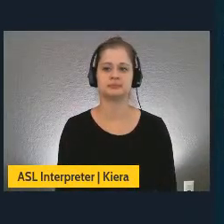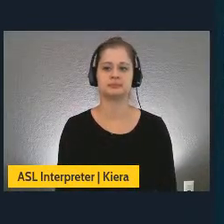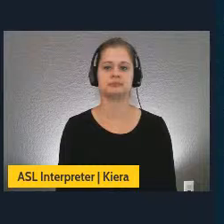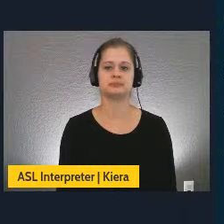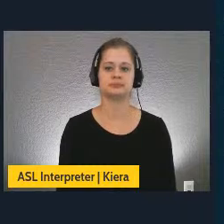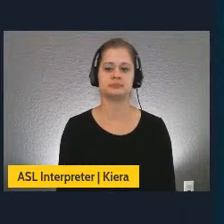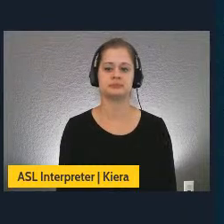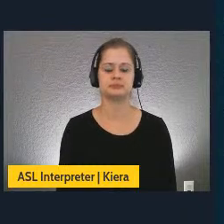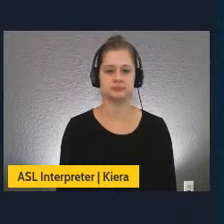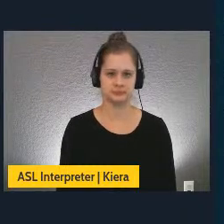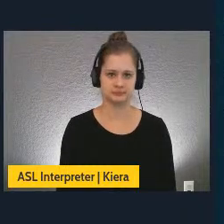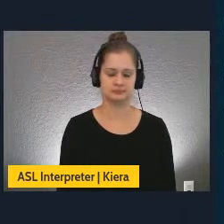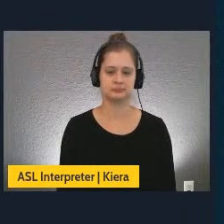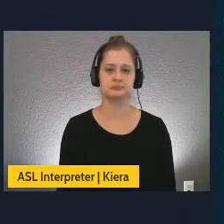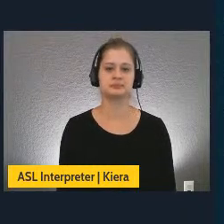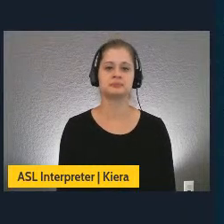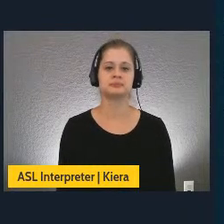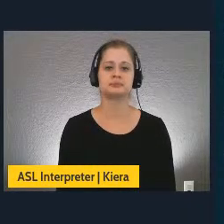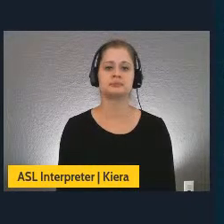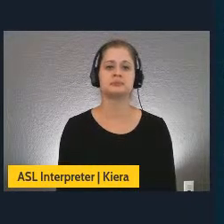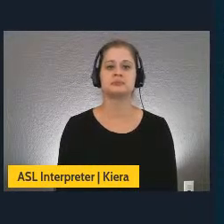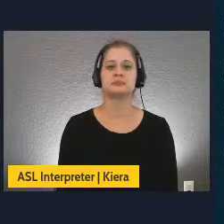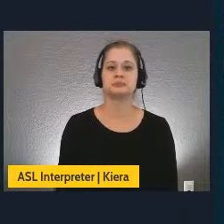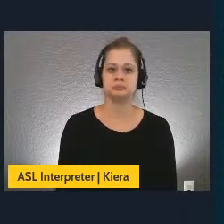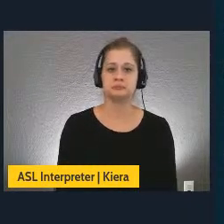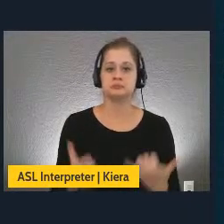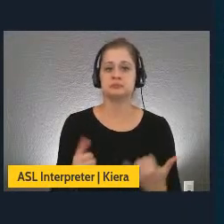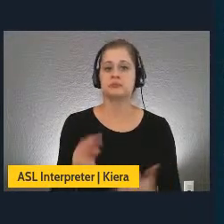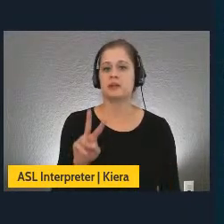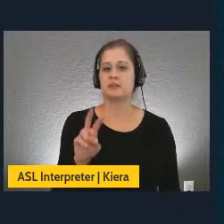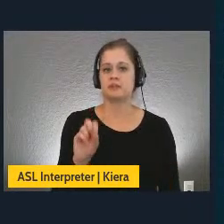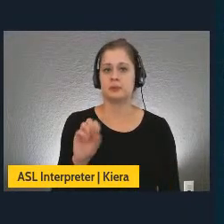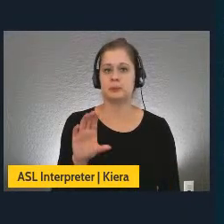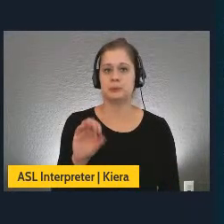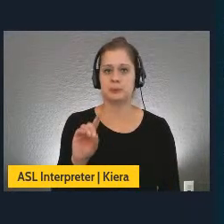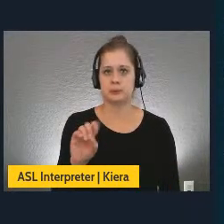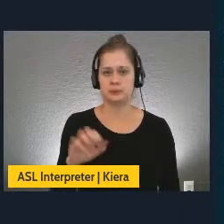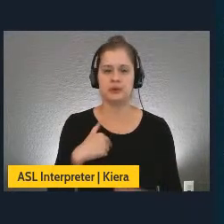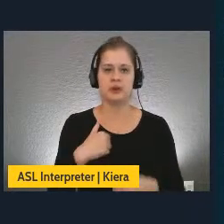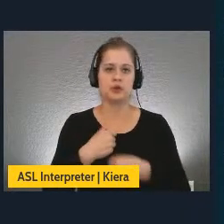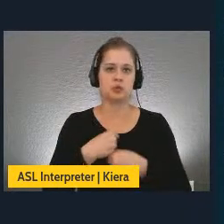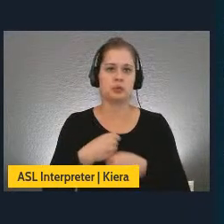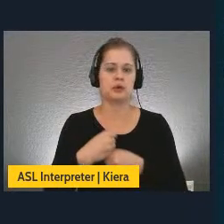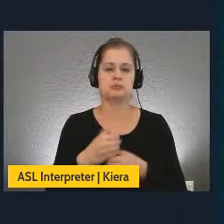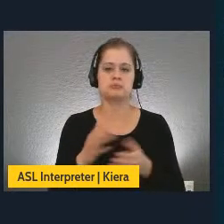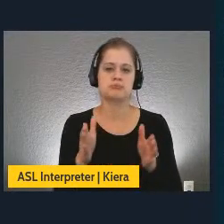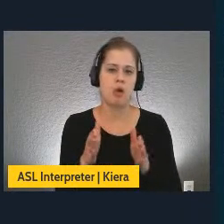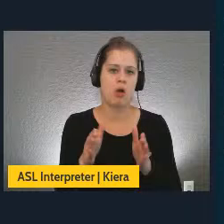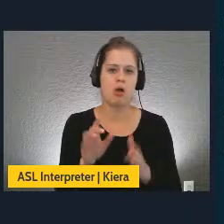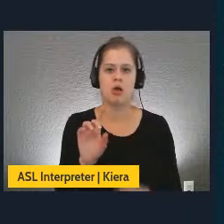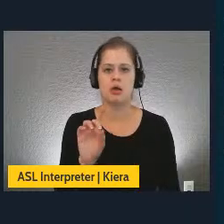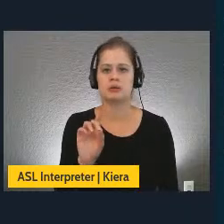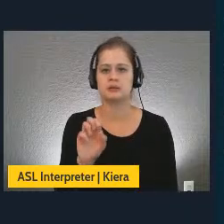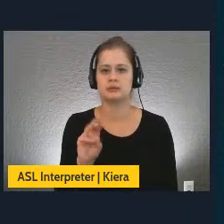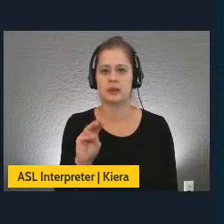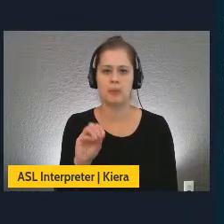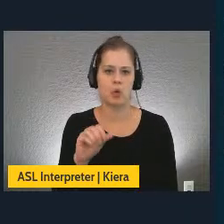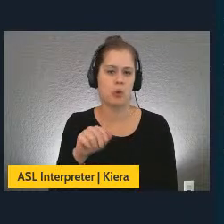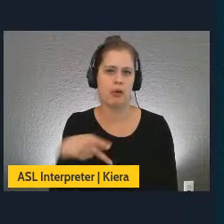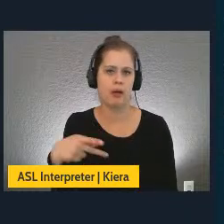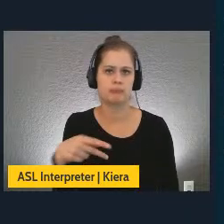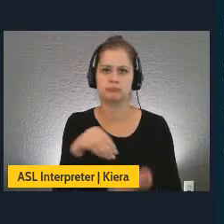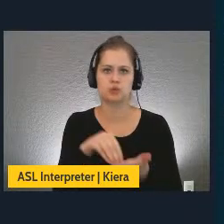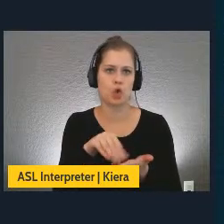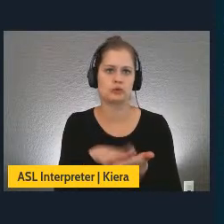So here we are again in VS Code now. I've created a small demo app, a note-taking app, which just provides the